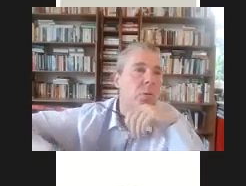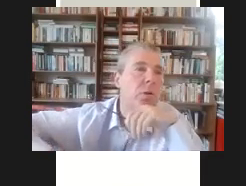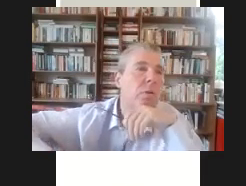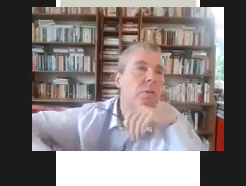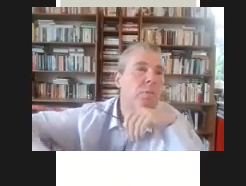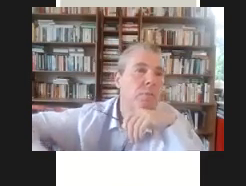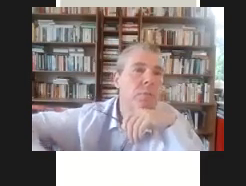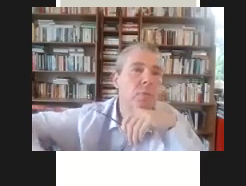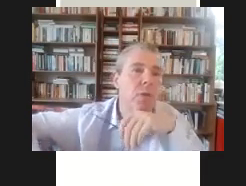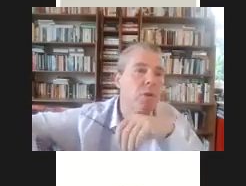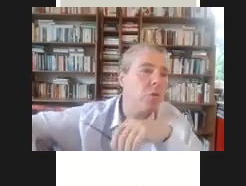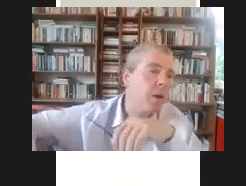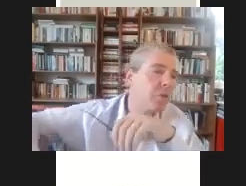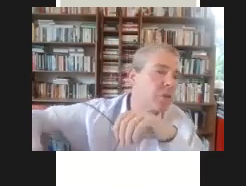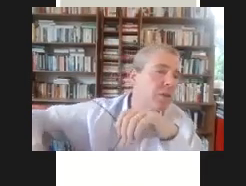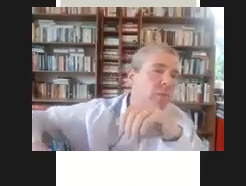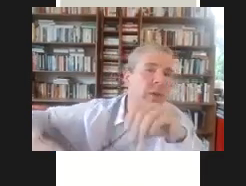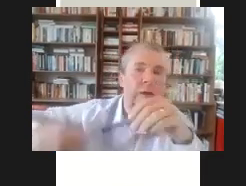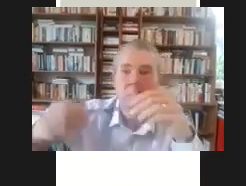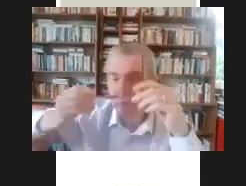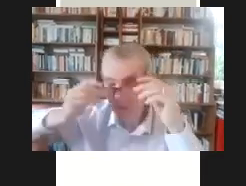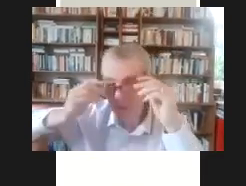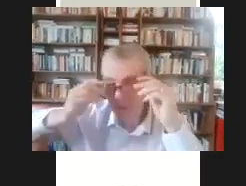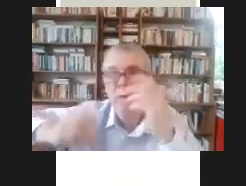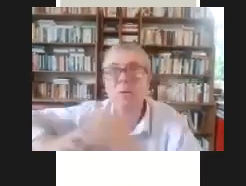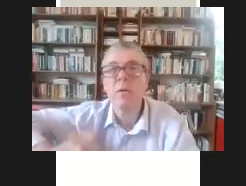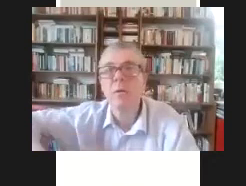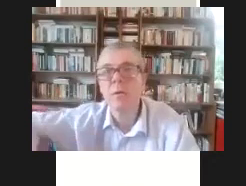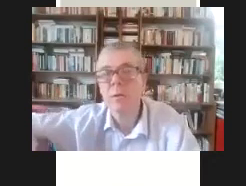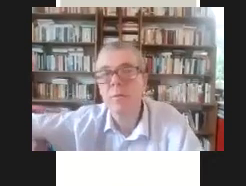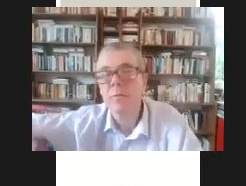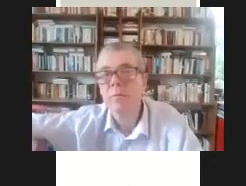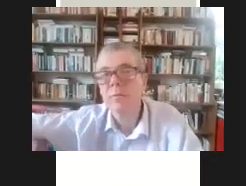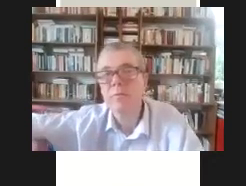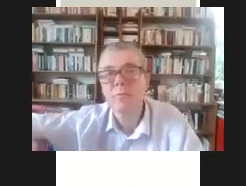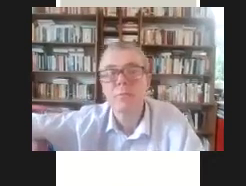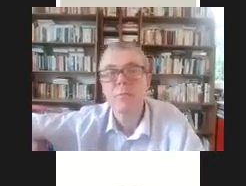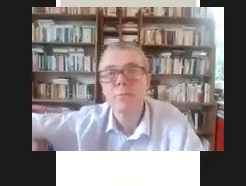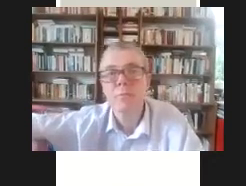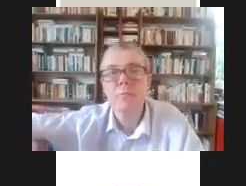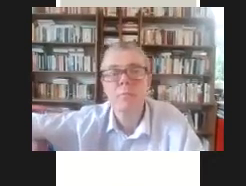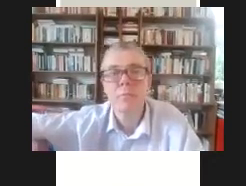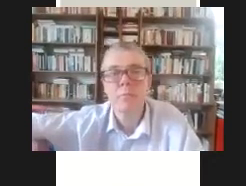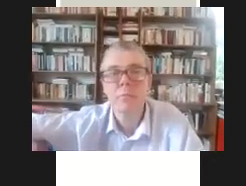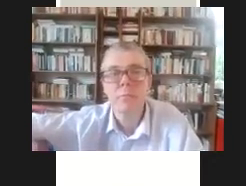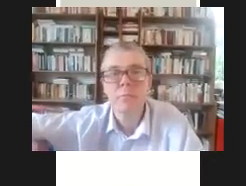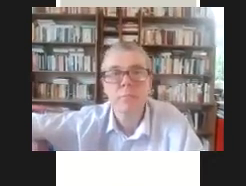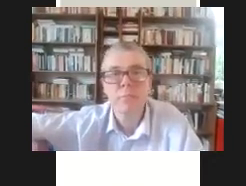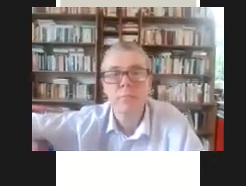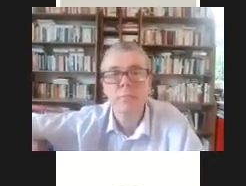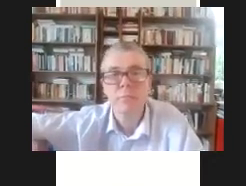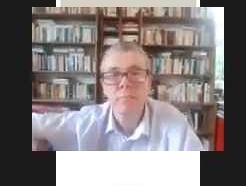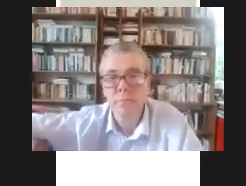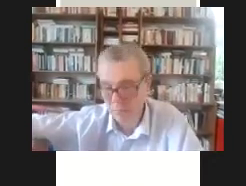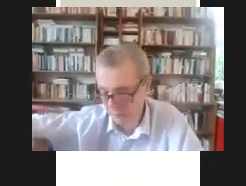your absolute protection when you're in the workplace, they should be looking at alternatives. Yeah, so the alternative,